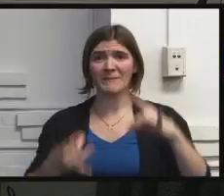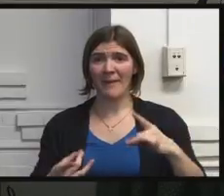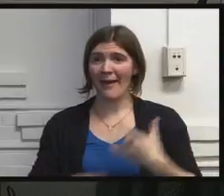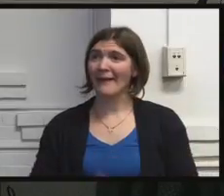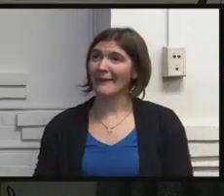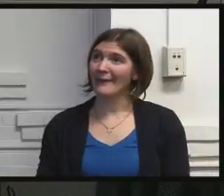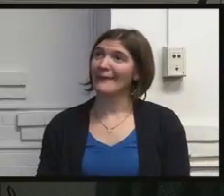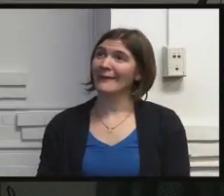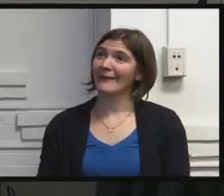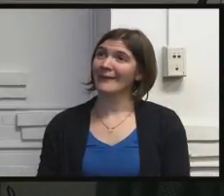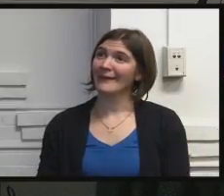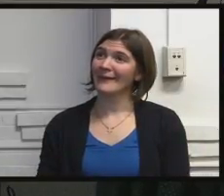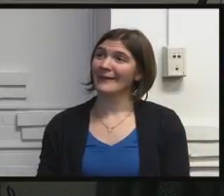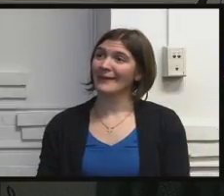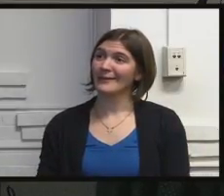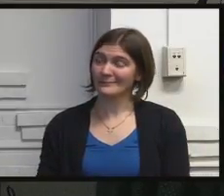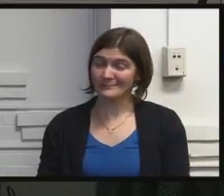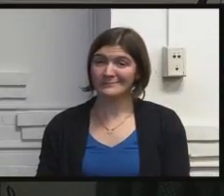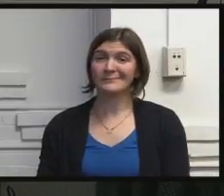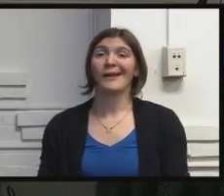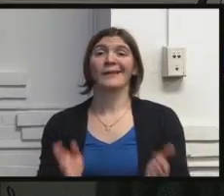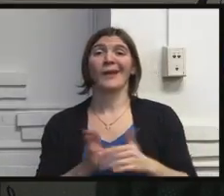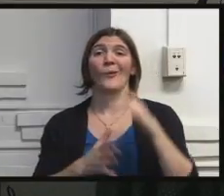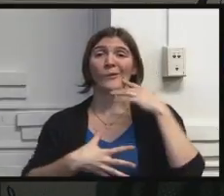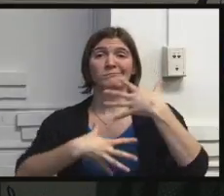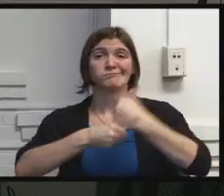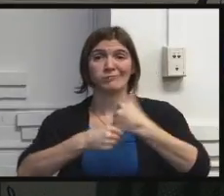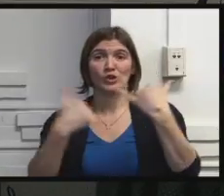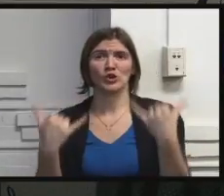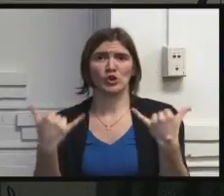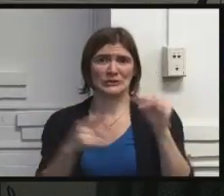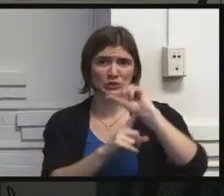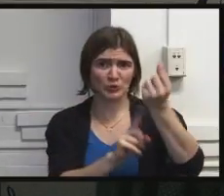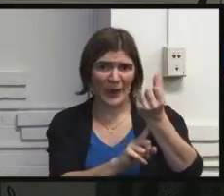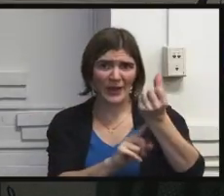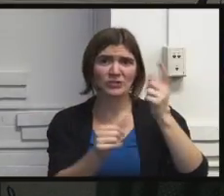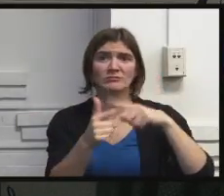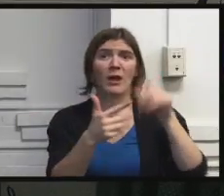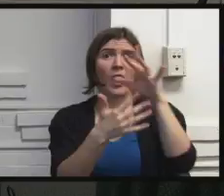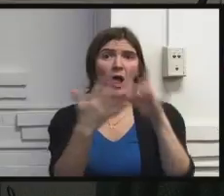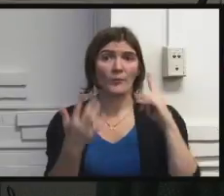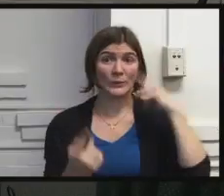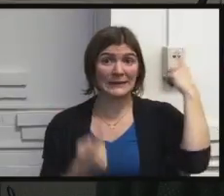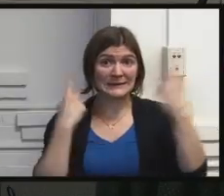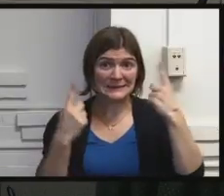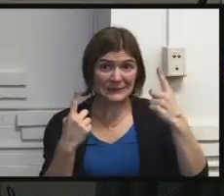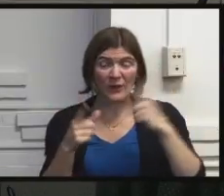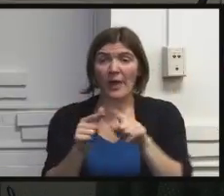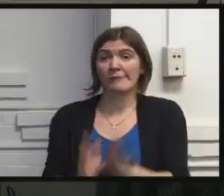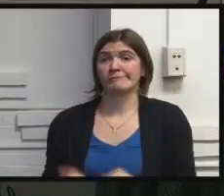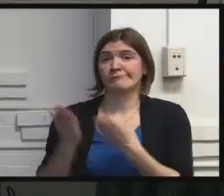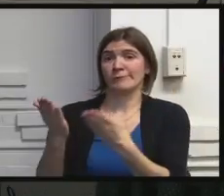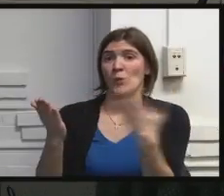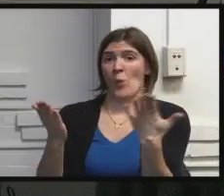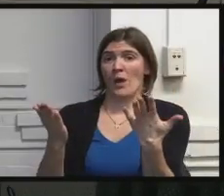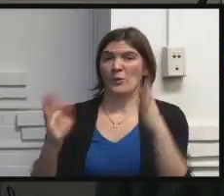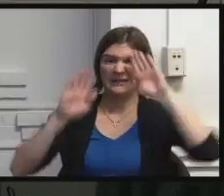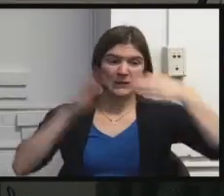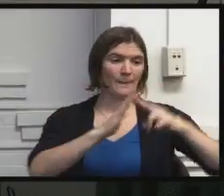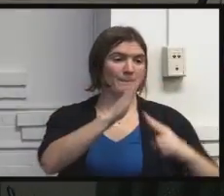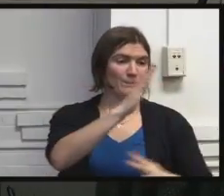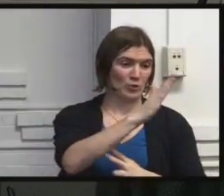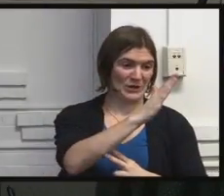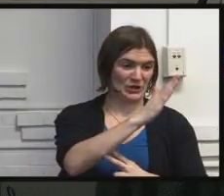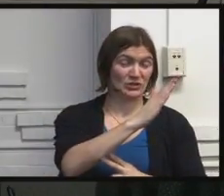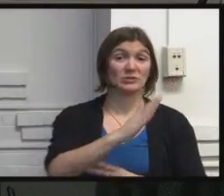process. So again, we're going to provide you with existing conditions, alternatives that were considered, and the recommended alternative. This is really focused on the bridge. We'll talk about